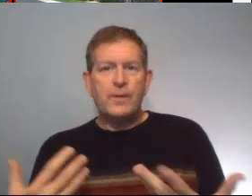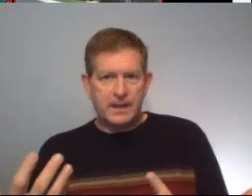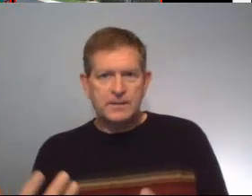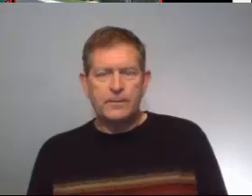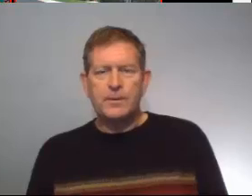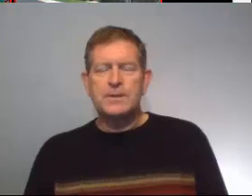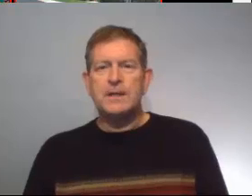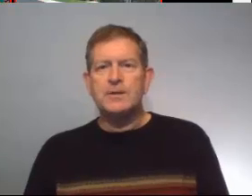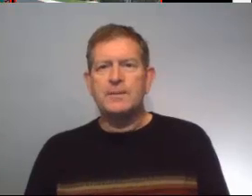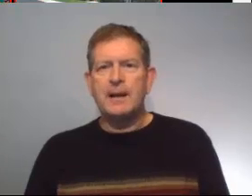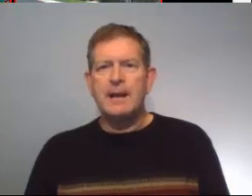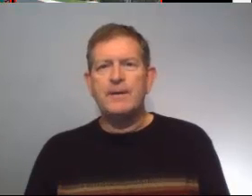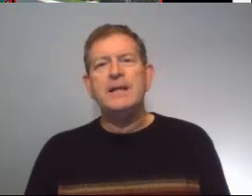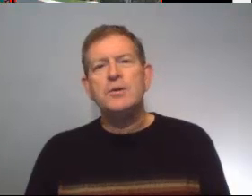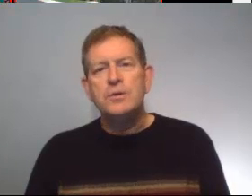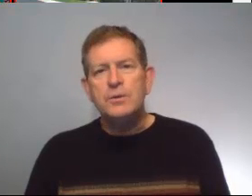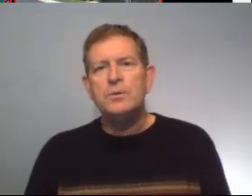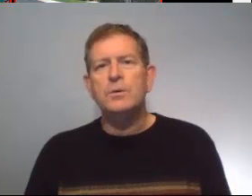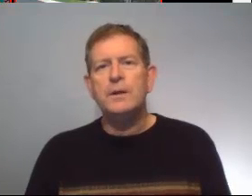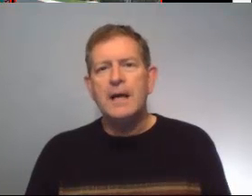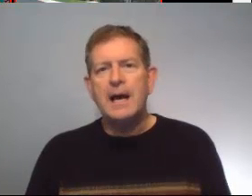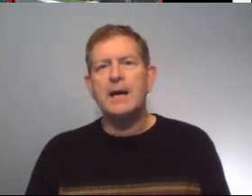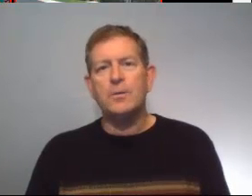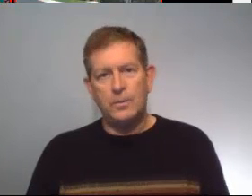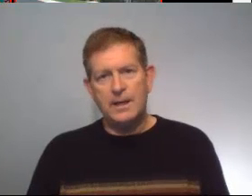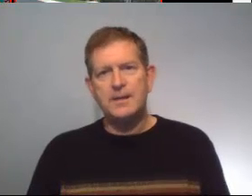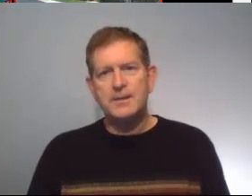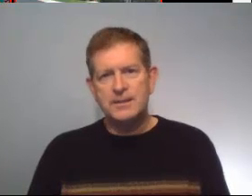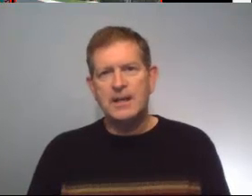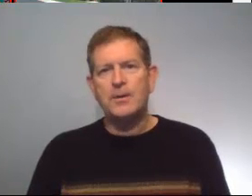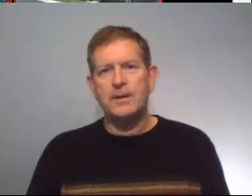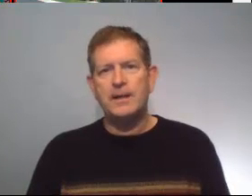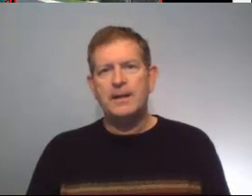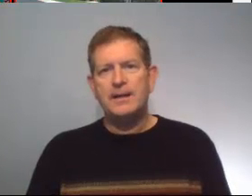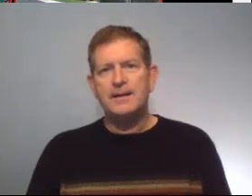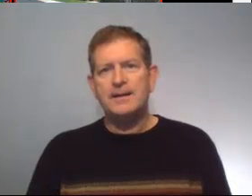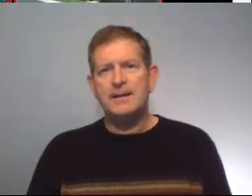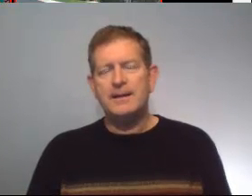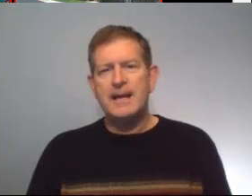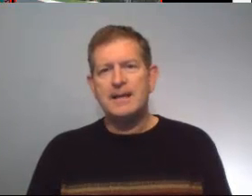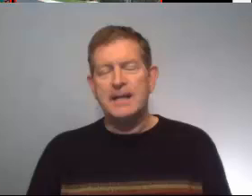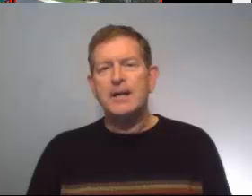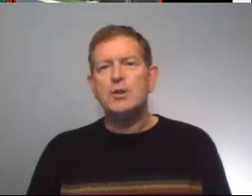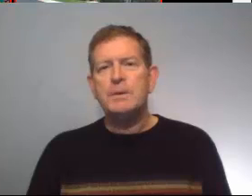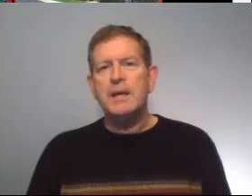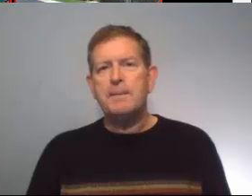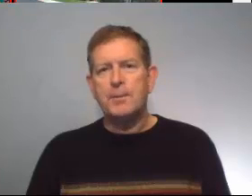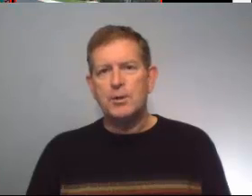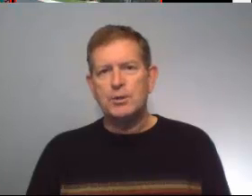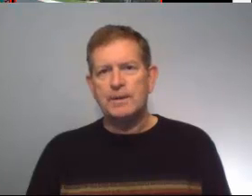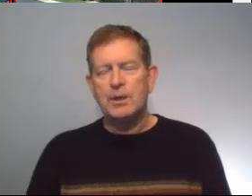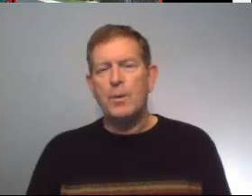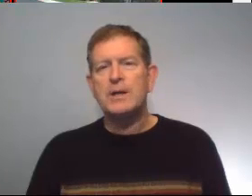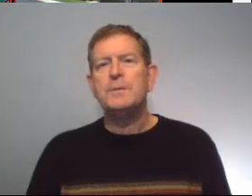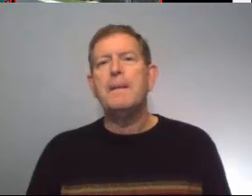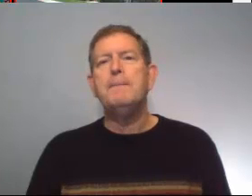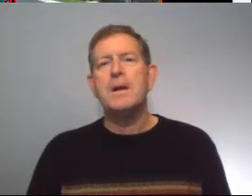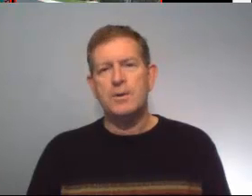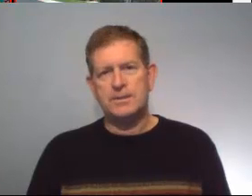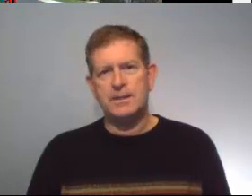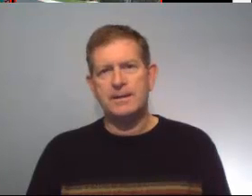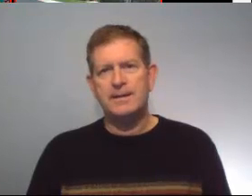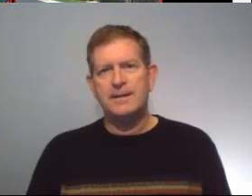lived in France for 13 years of my life, and you do not want to sound like an English-speaking person. You don't want to